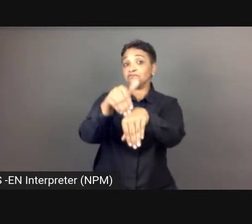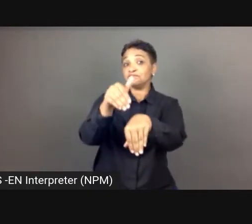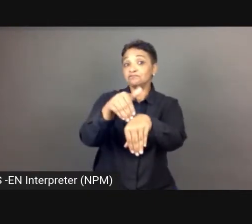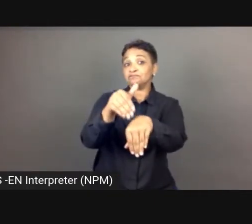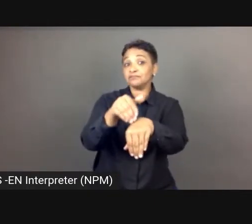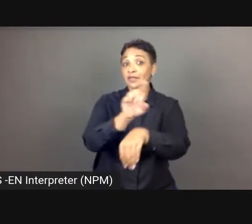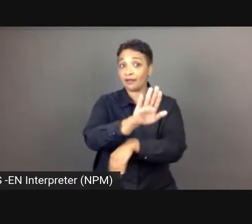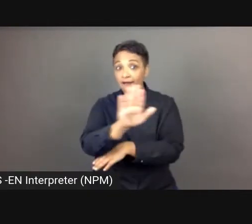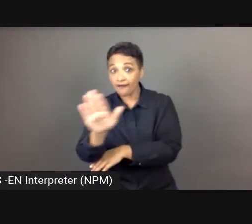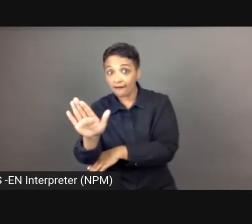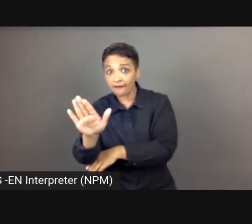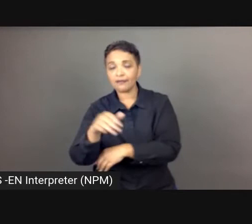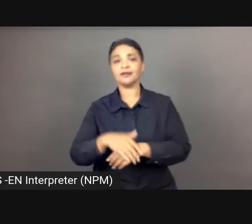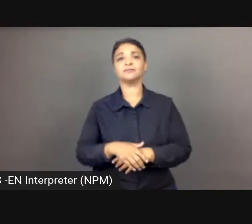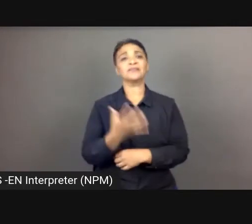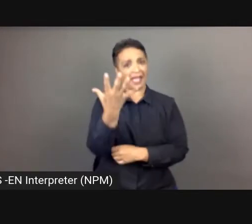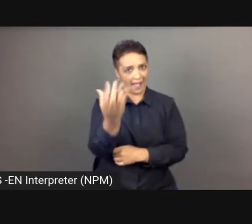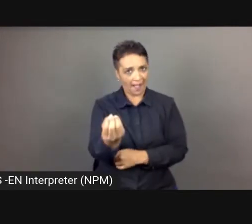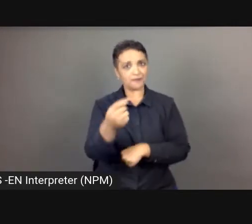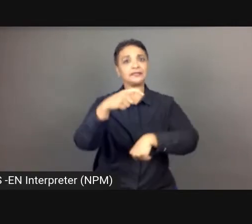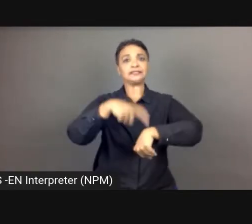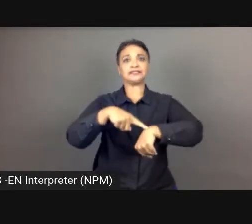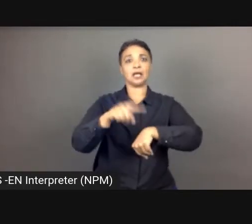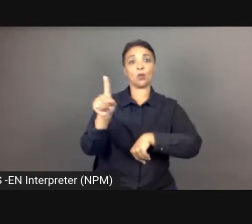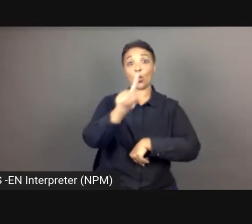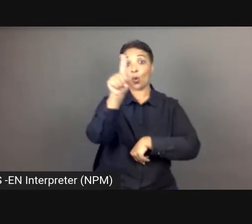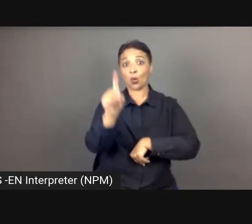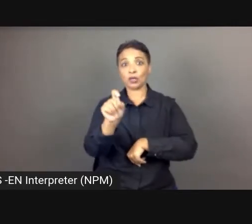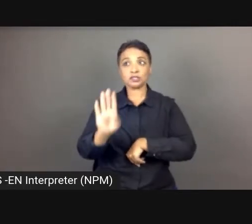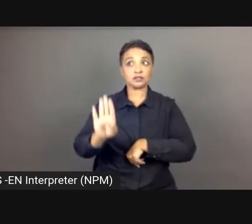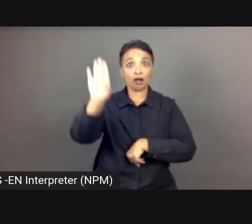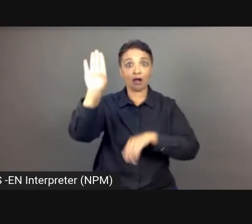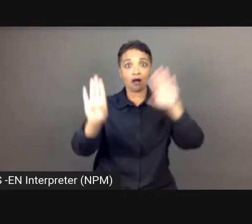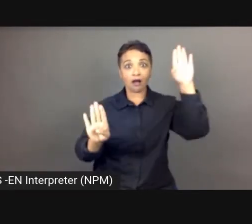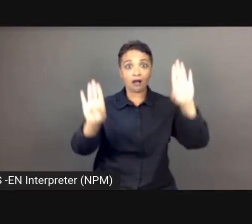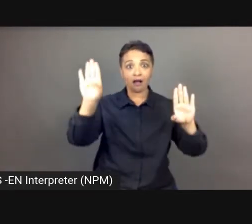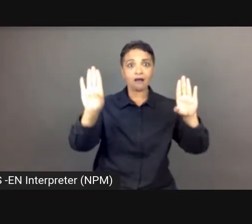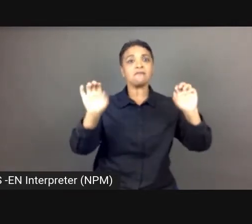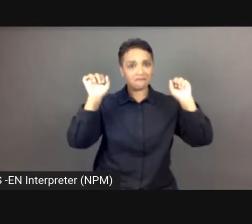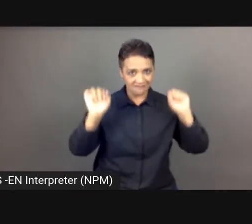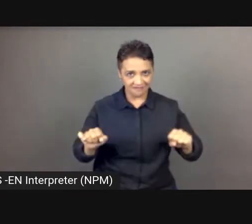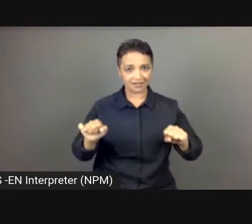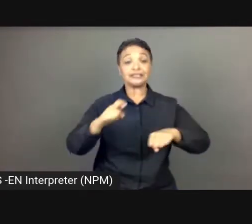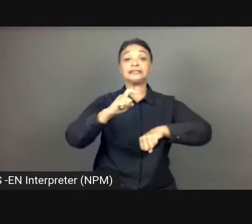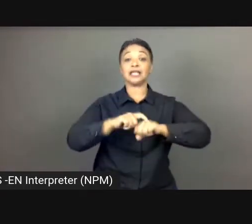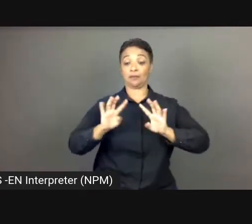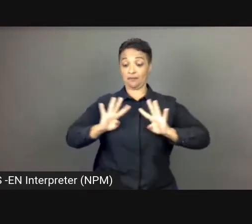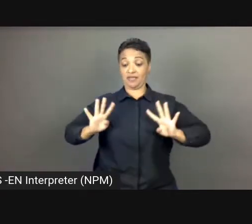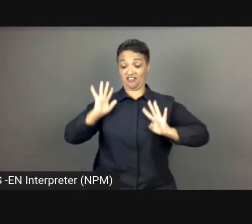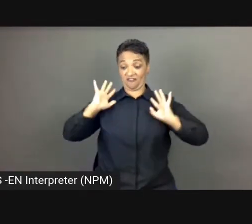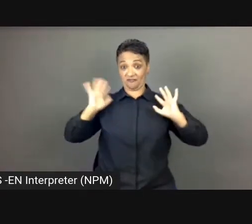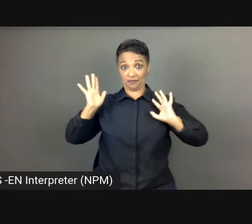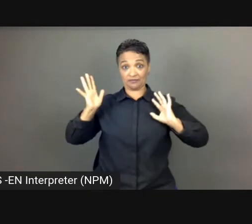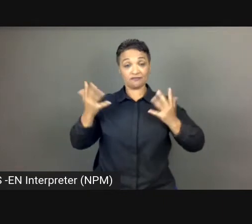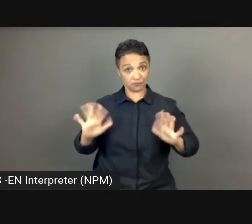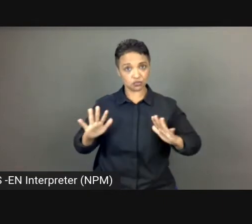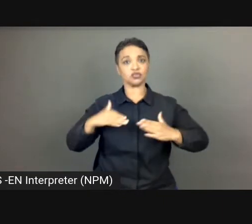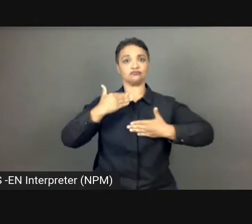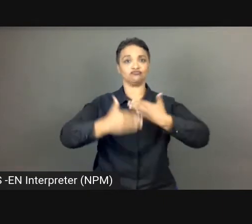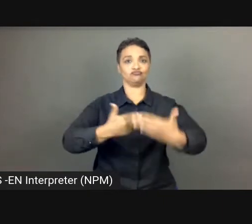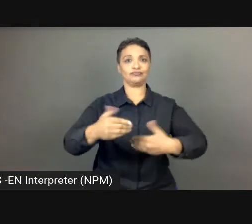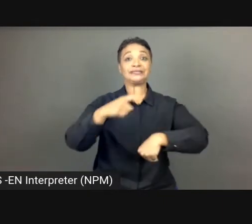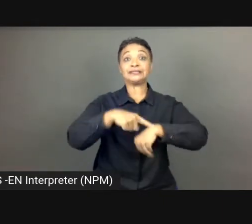there will be time for taking some questions from the audience at the end of this discussion. And please type your questions in the stage